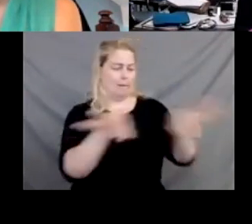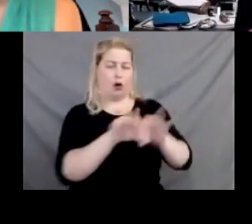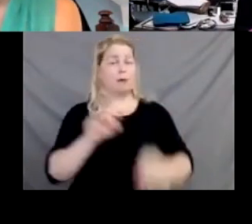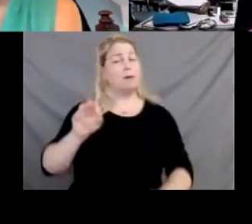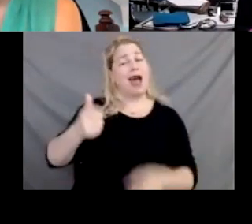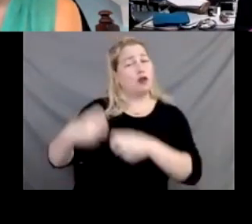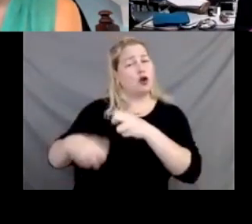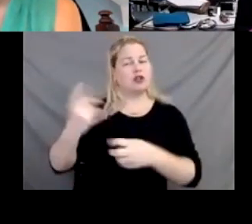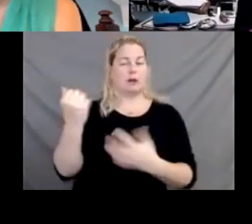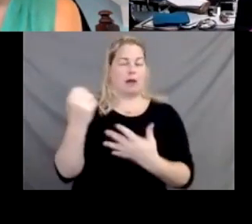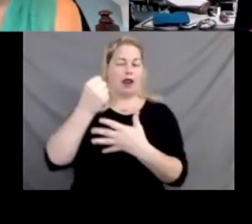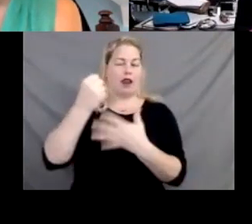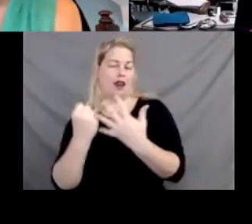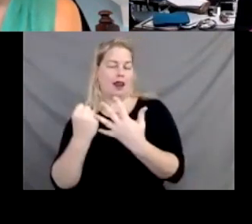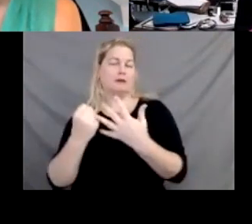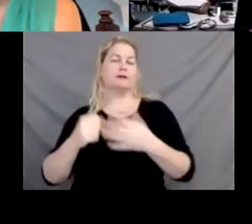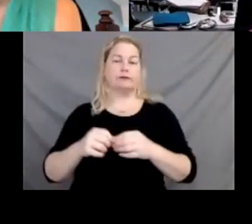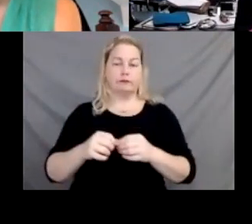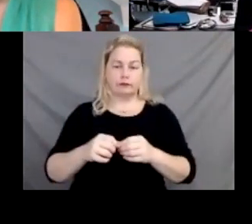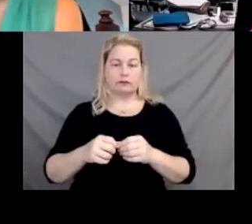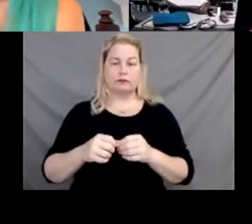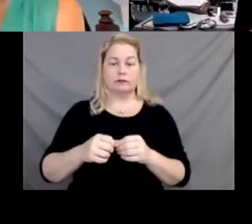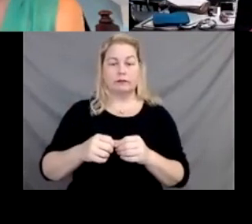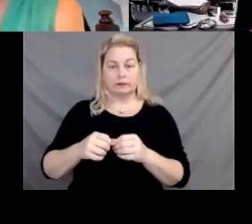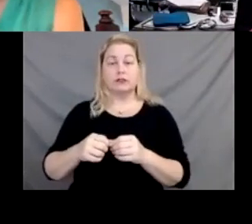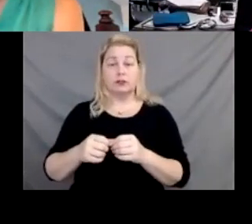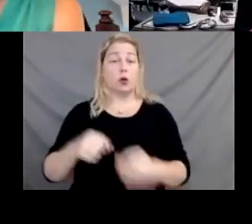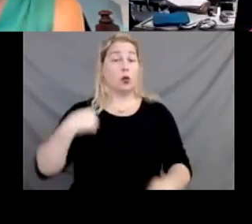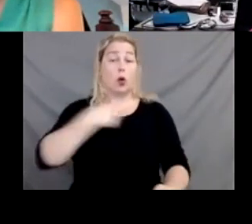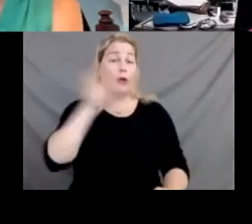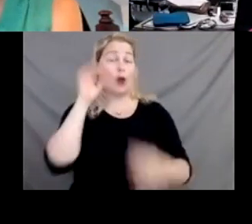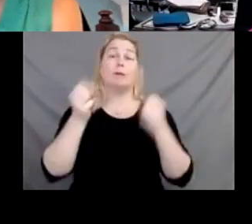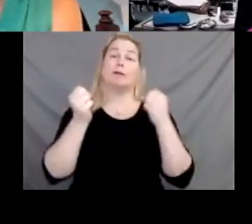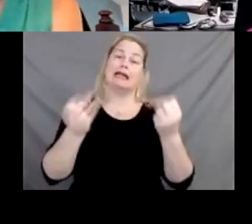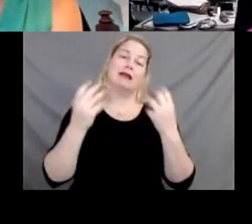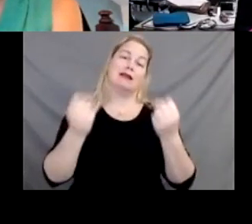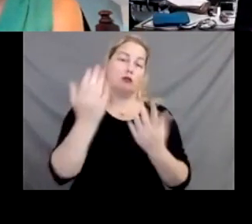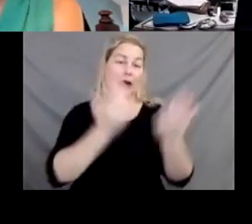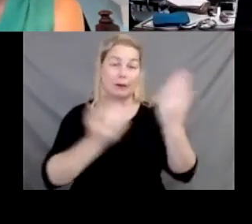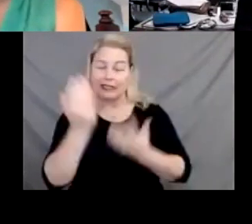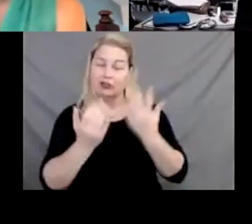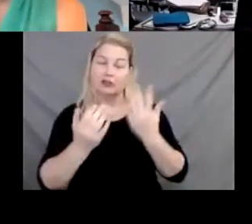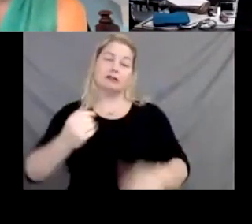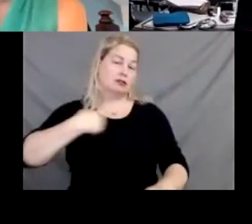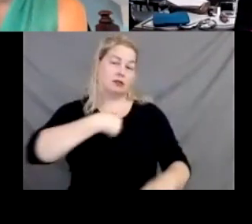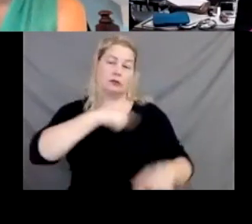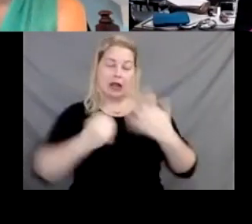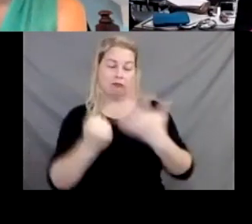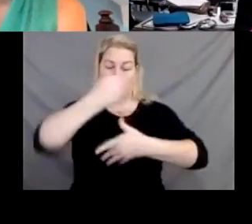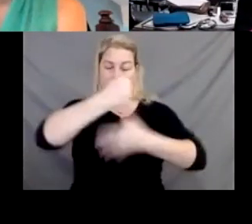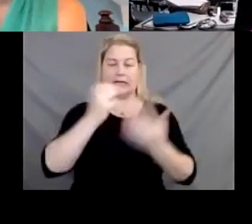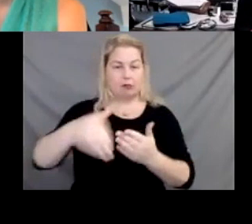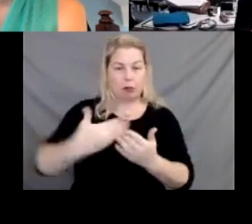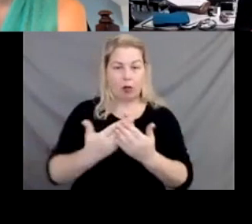this recommendation was the right place for those recommendations to come. And so we are making some